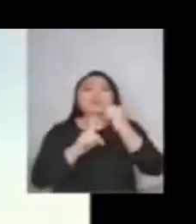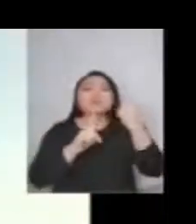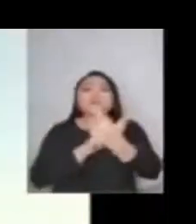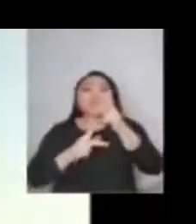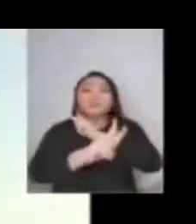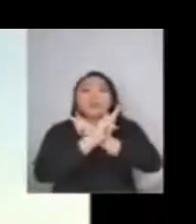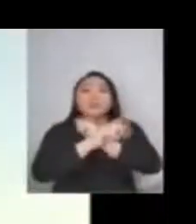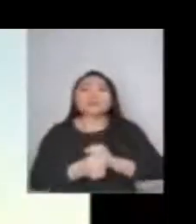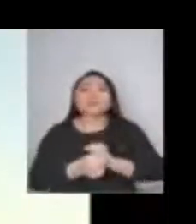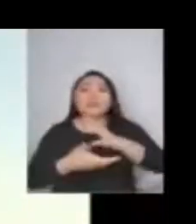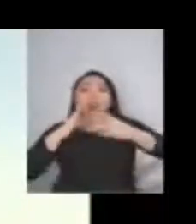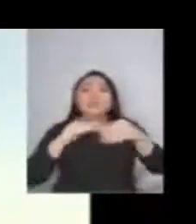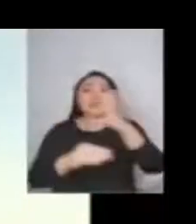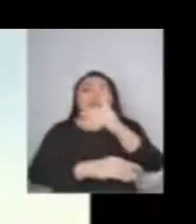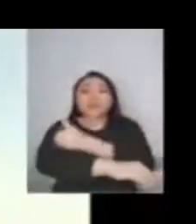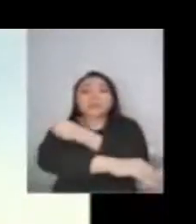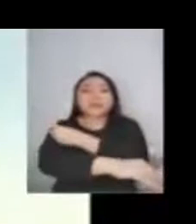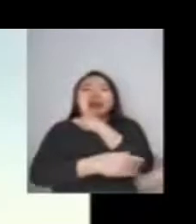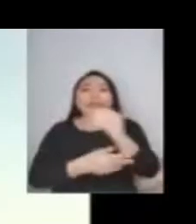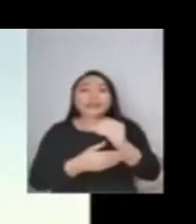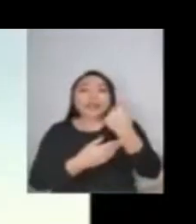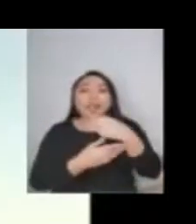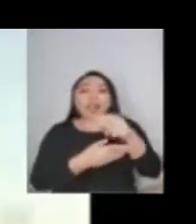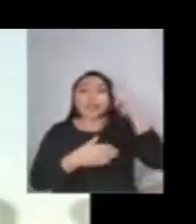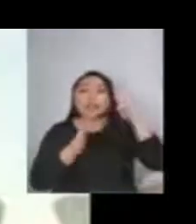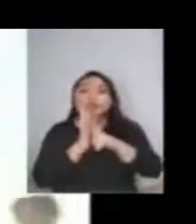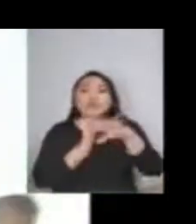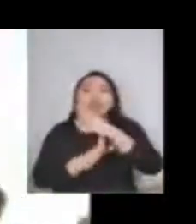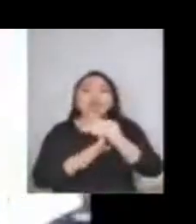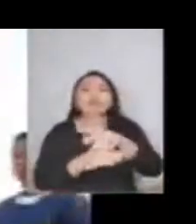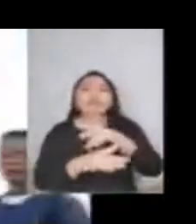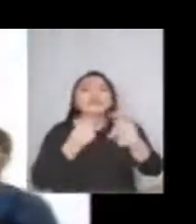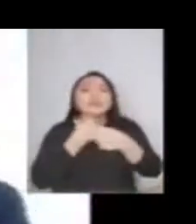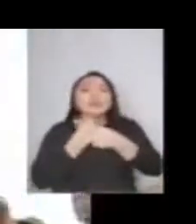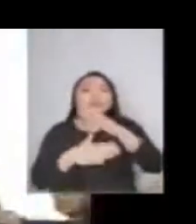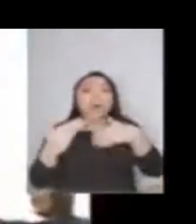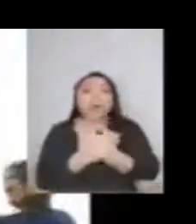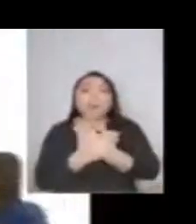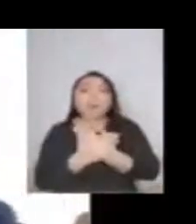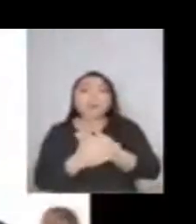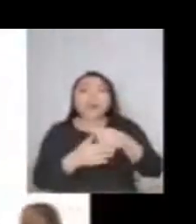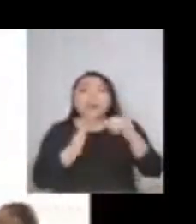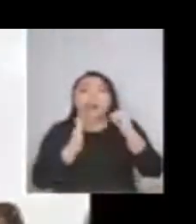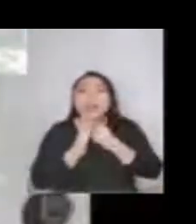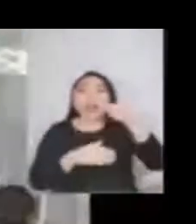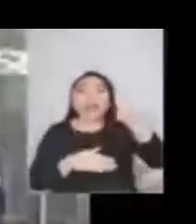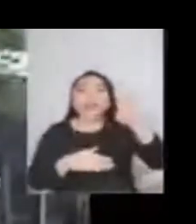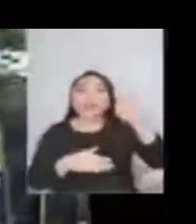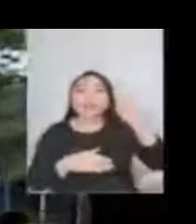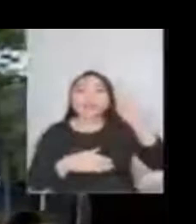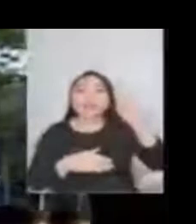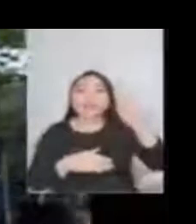With the Magna Carta of Women comes the hope of millions of Filipino women for a society that respects human rights,